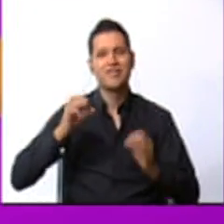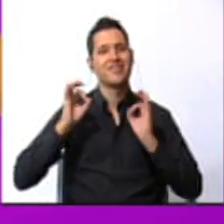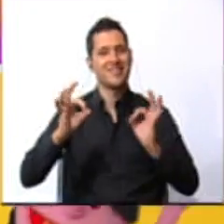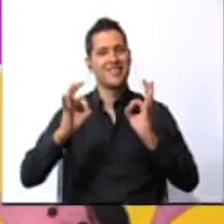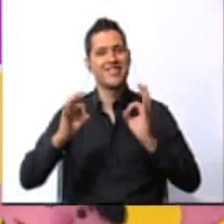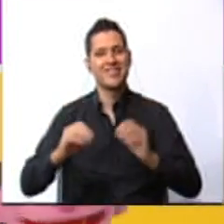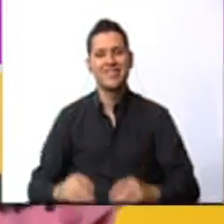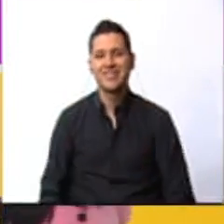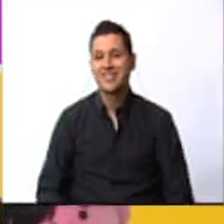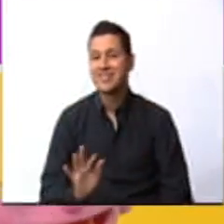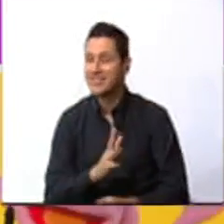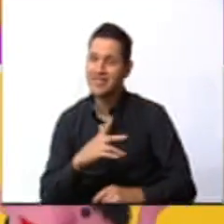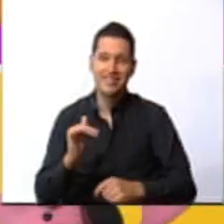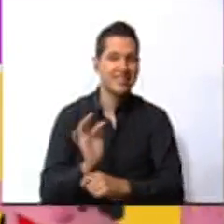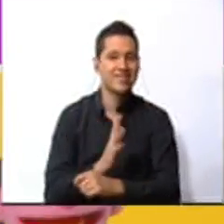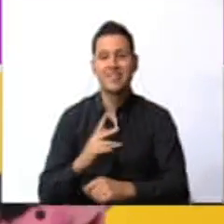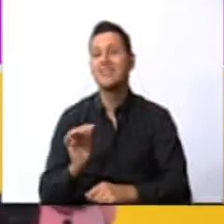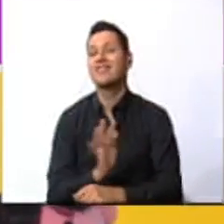wonderful.